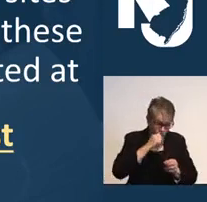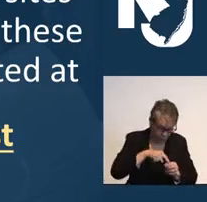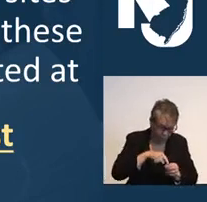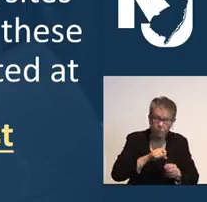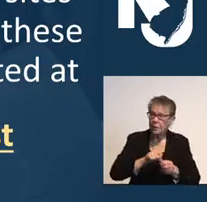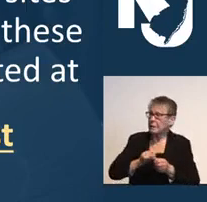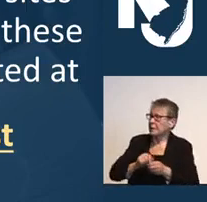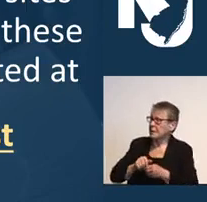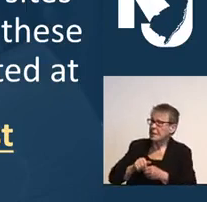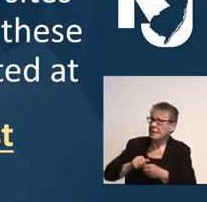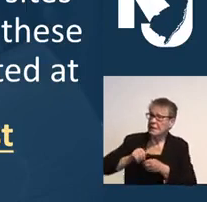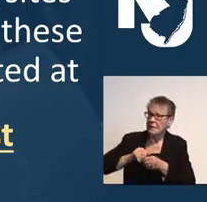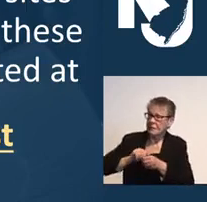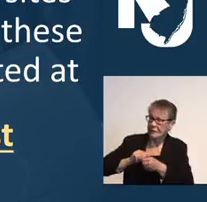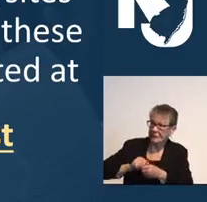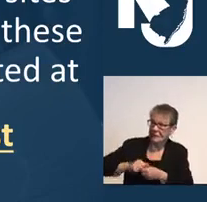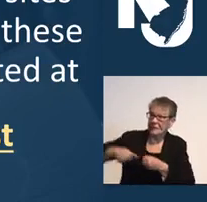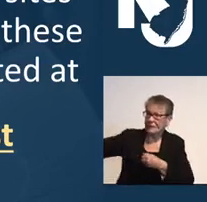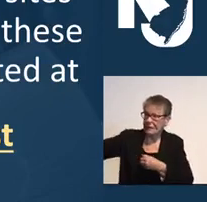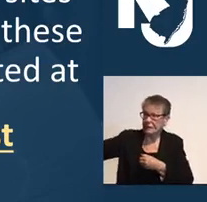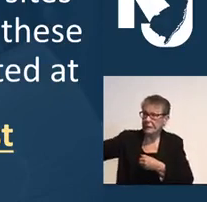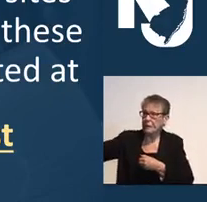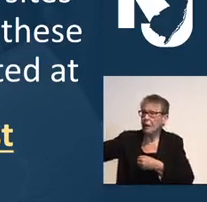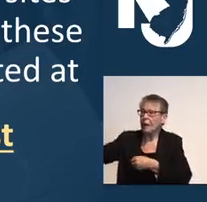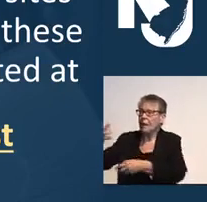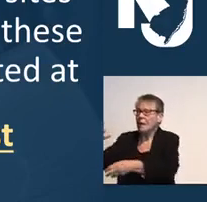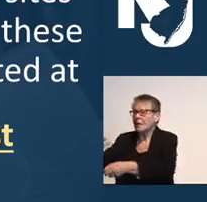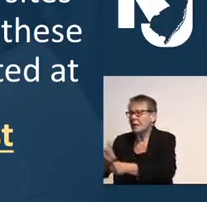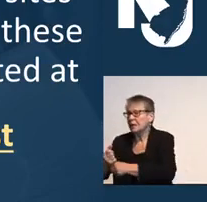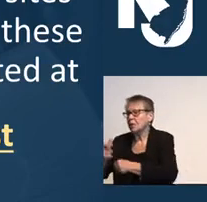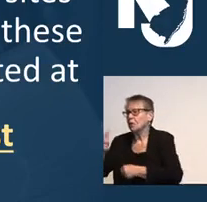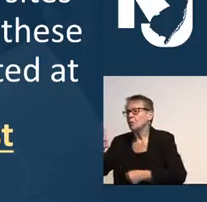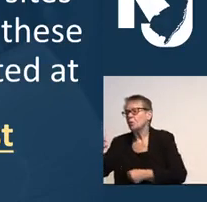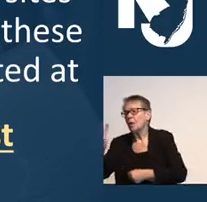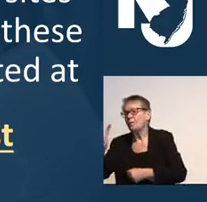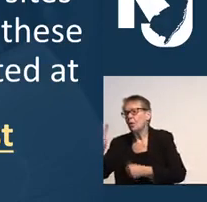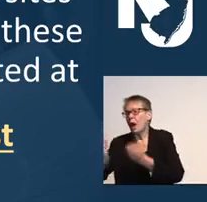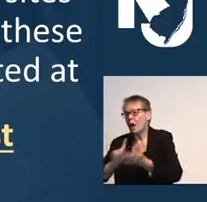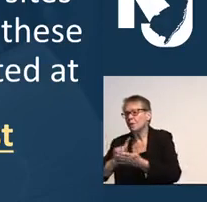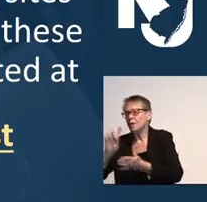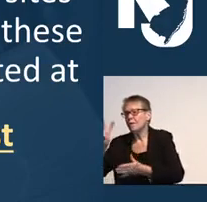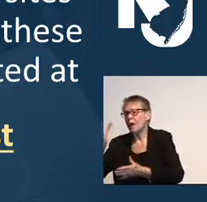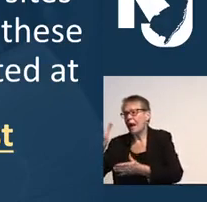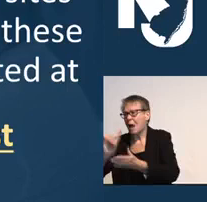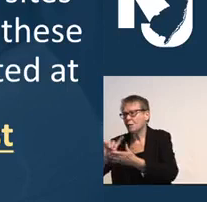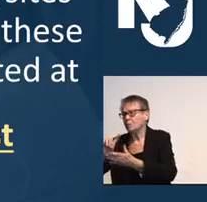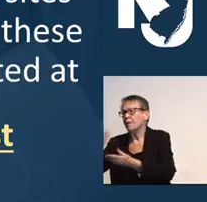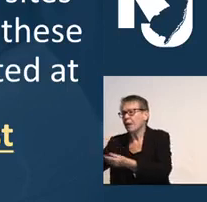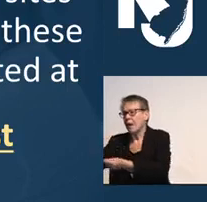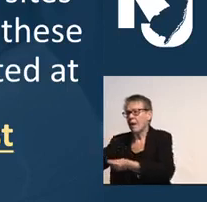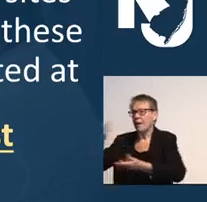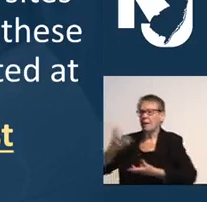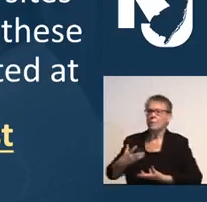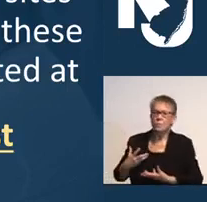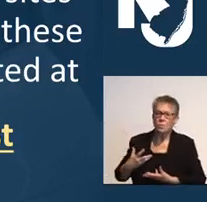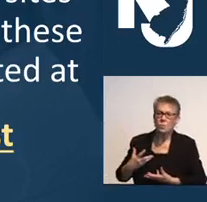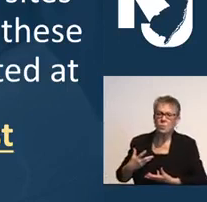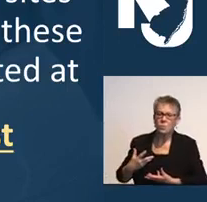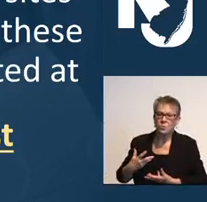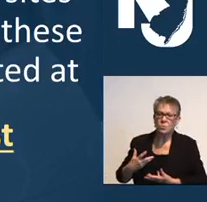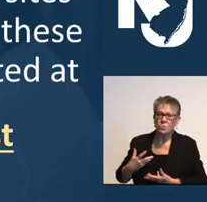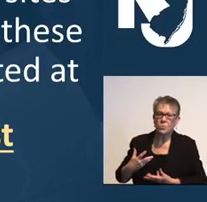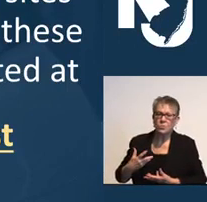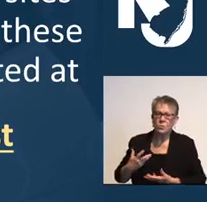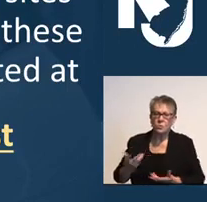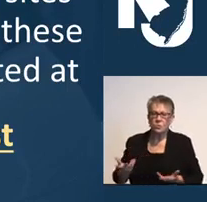is received in the lab. So the turnaround, you get a UPS package to send it